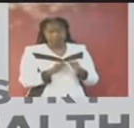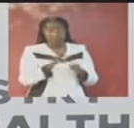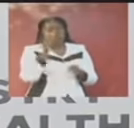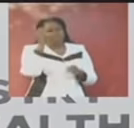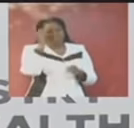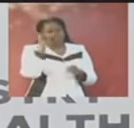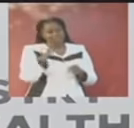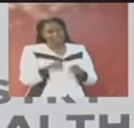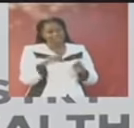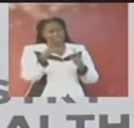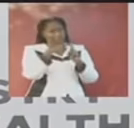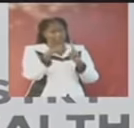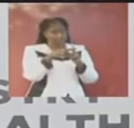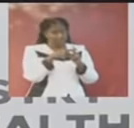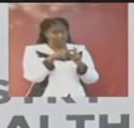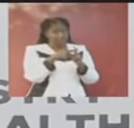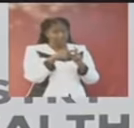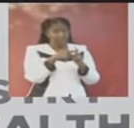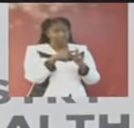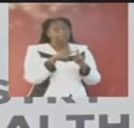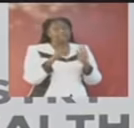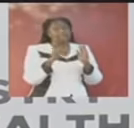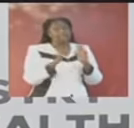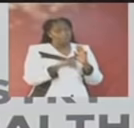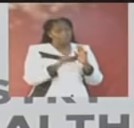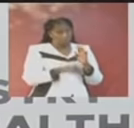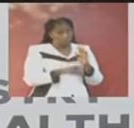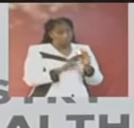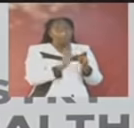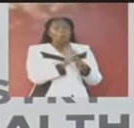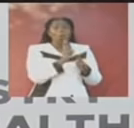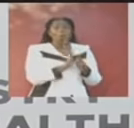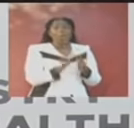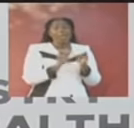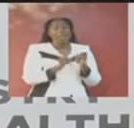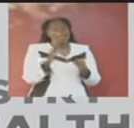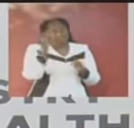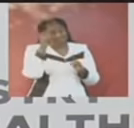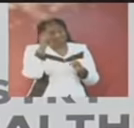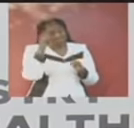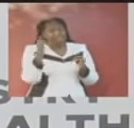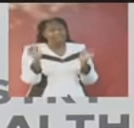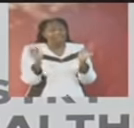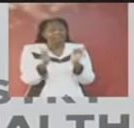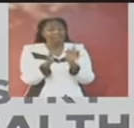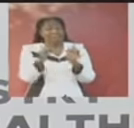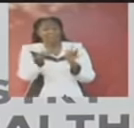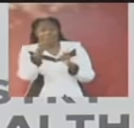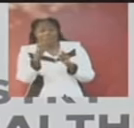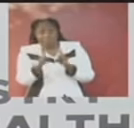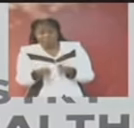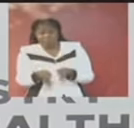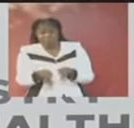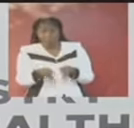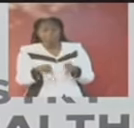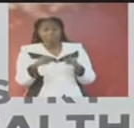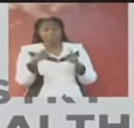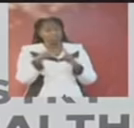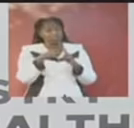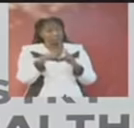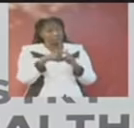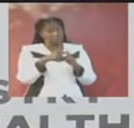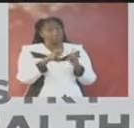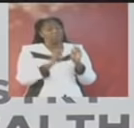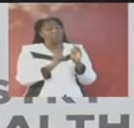positive patients. If a patient, however, is living in an environment where they are unable to